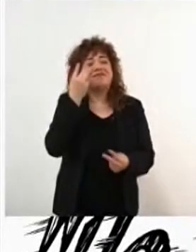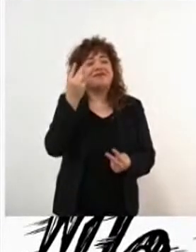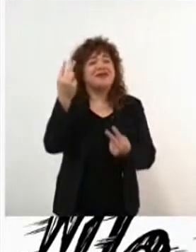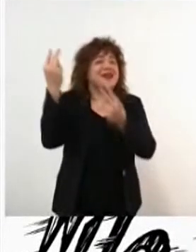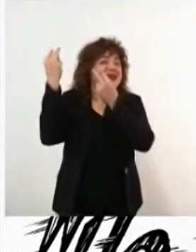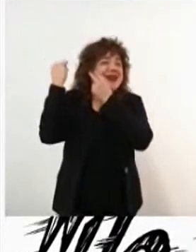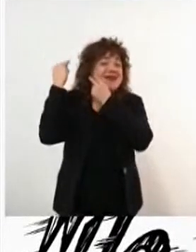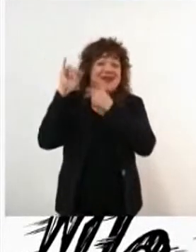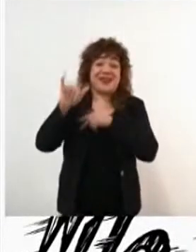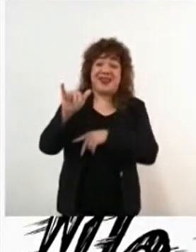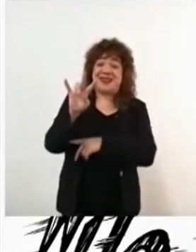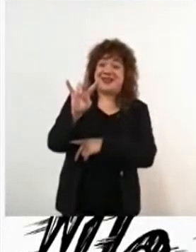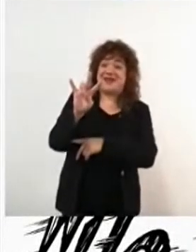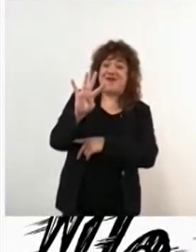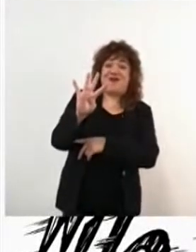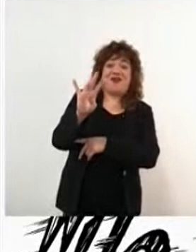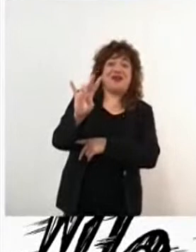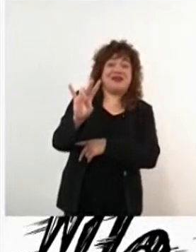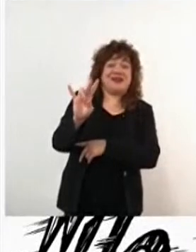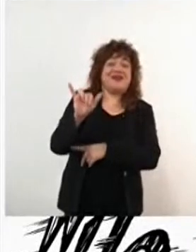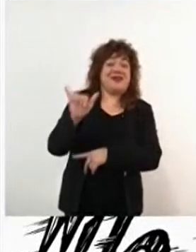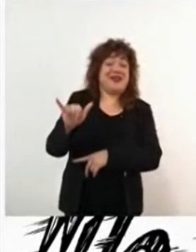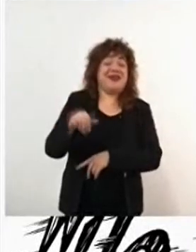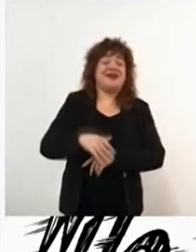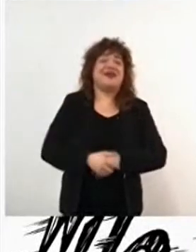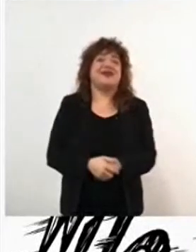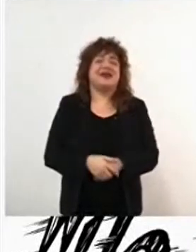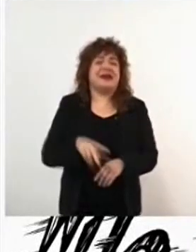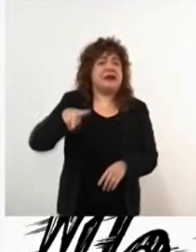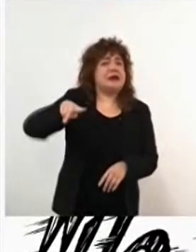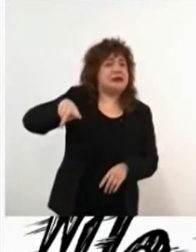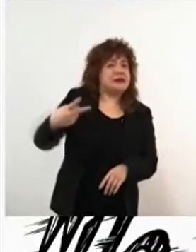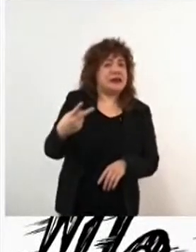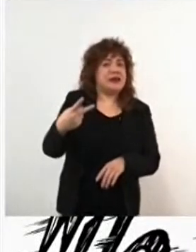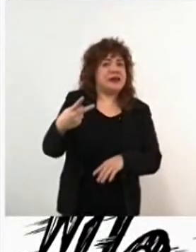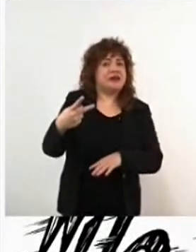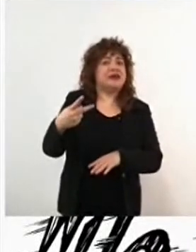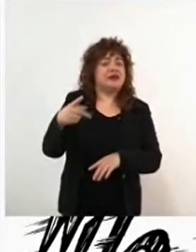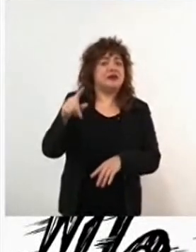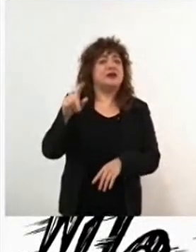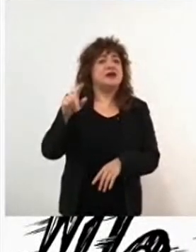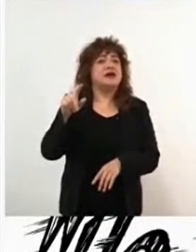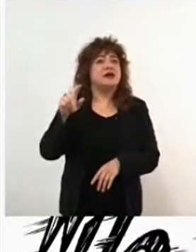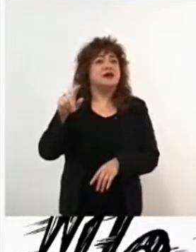plane was I think the second plane into Virgin Atlantic's